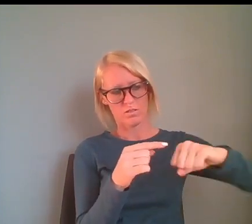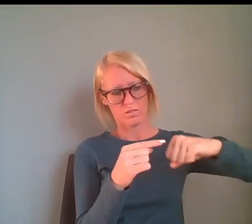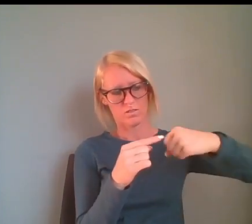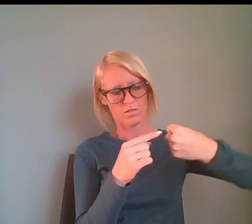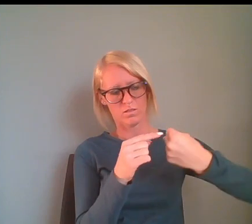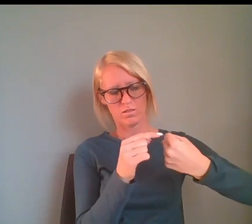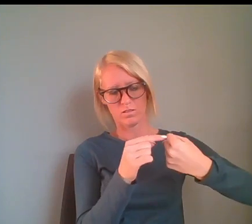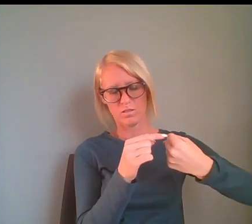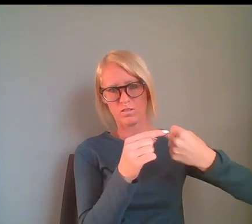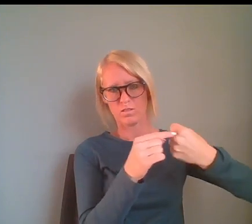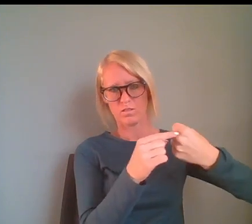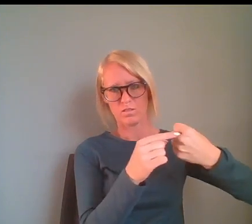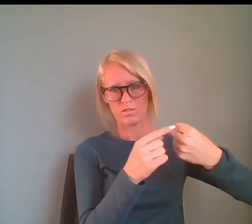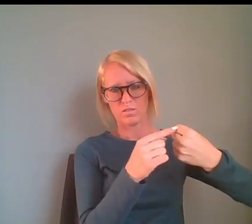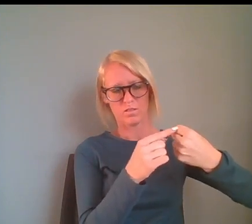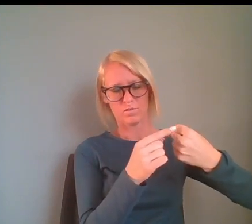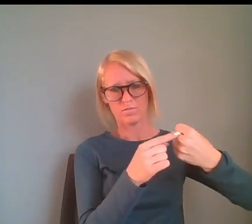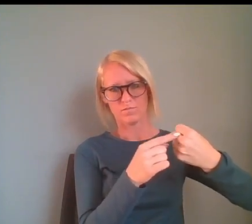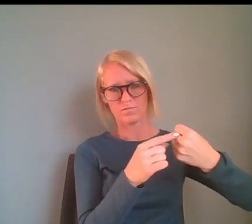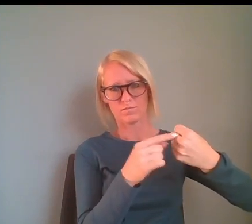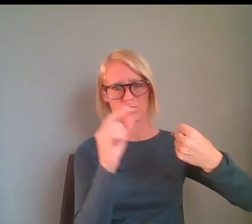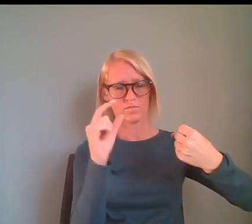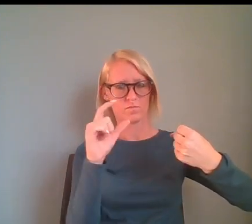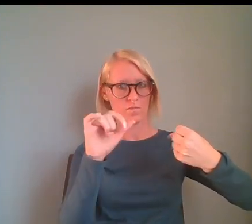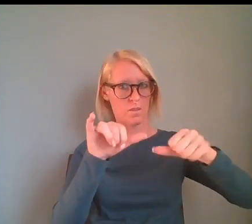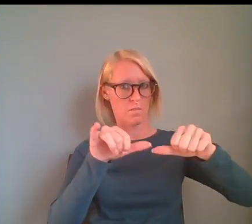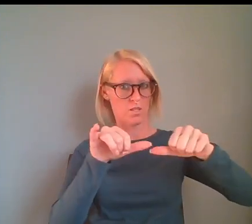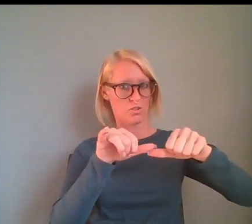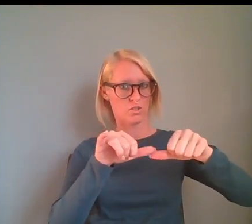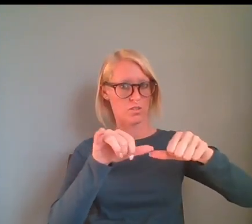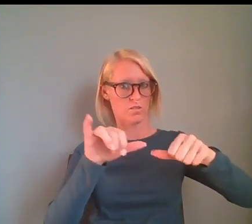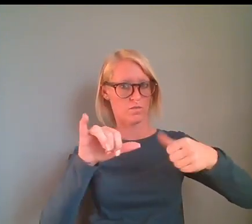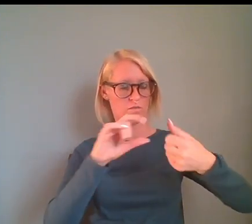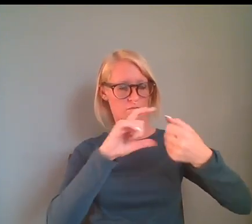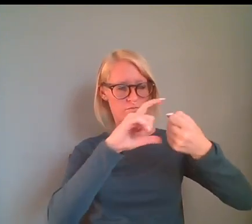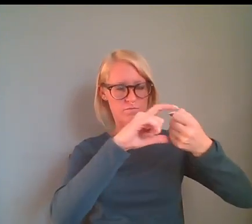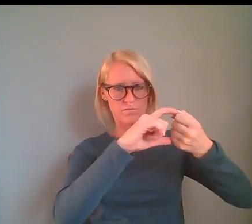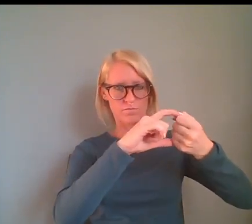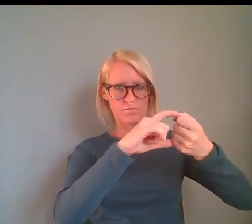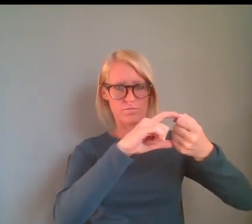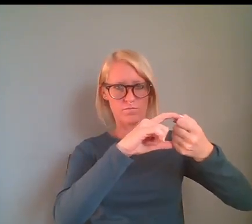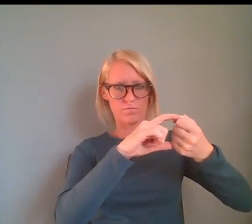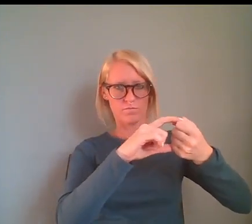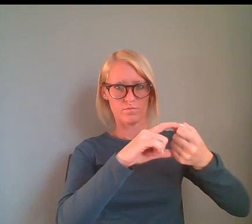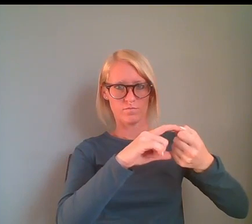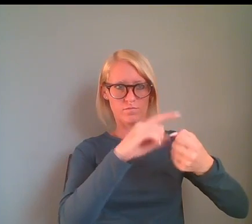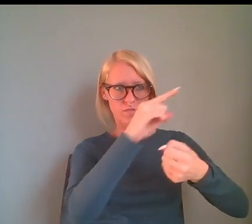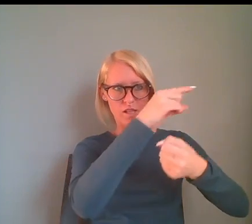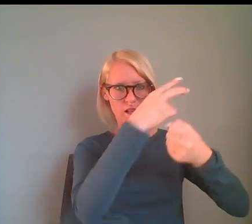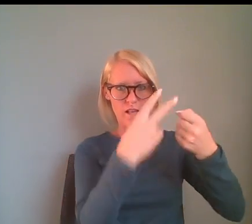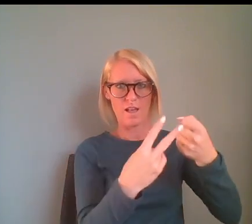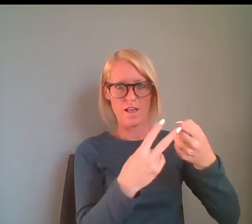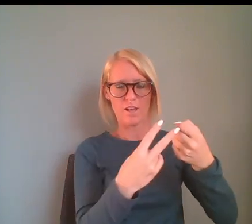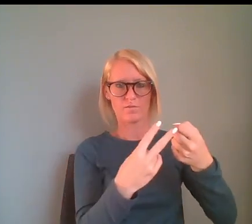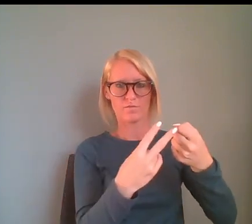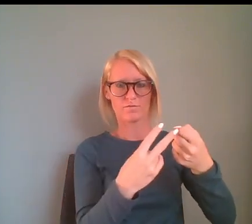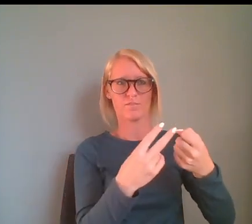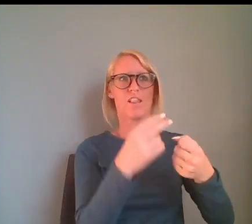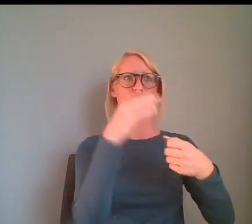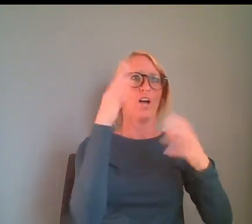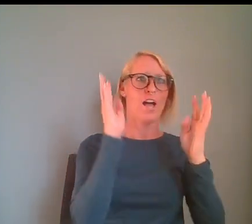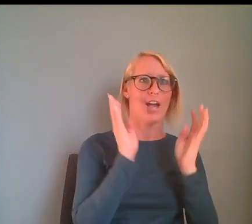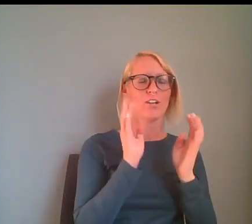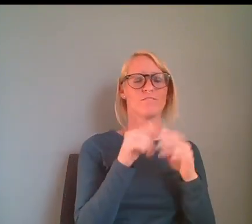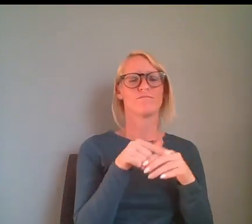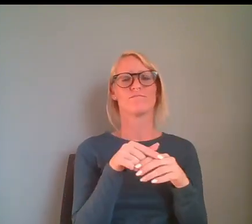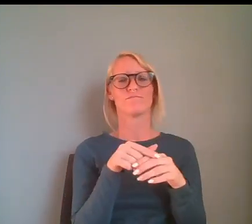you can actually measure it with your crayon, it's halfway. You've got to put a little hair on this guy.